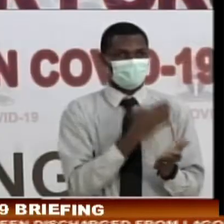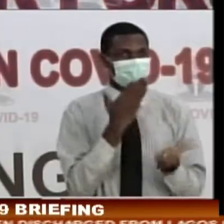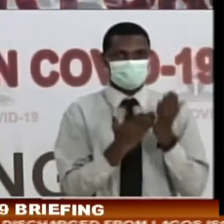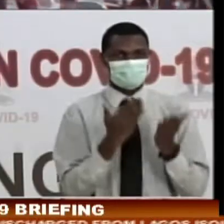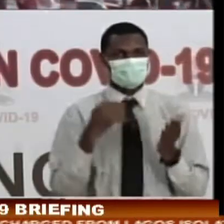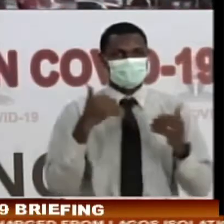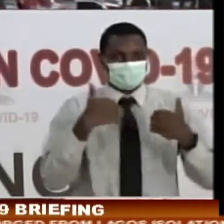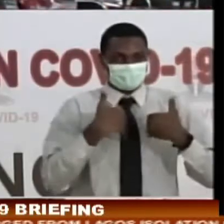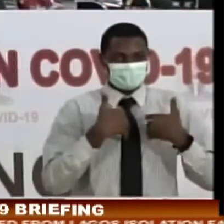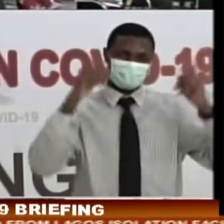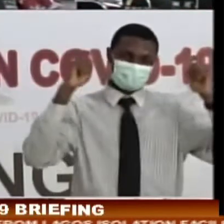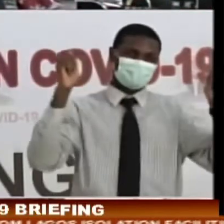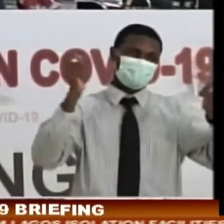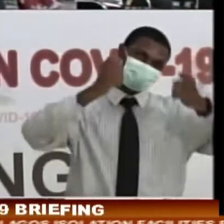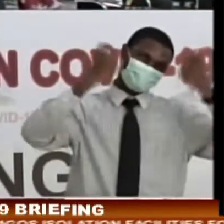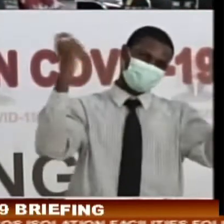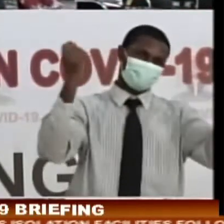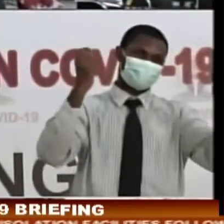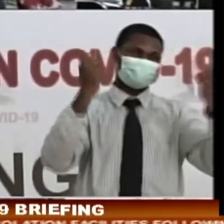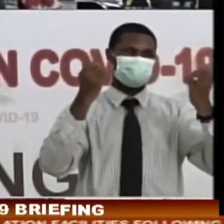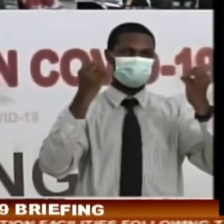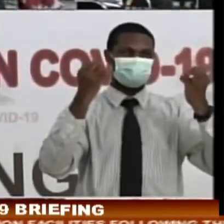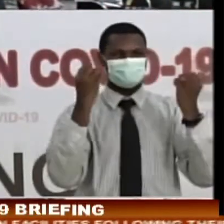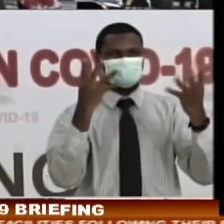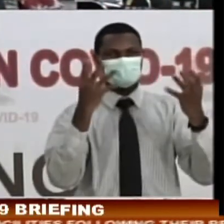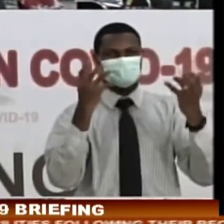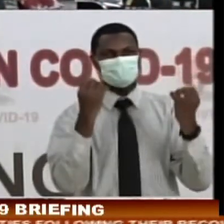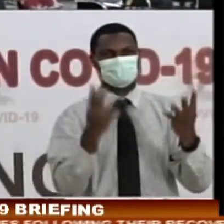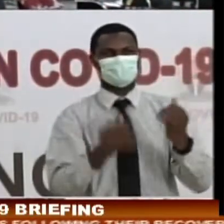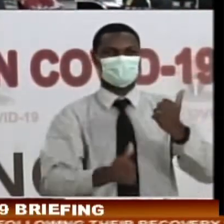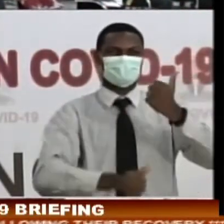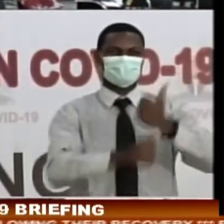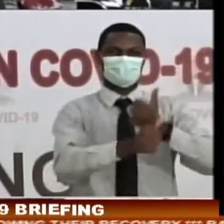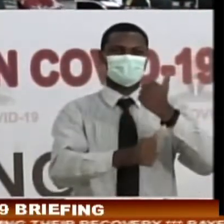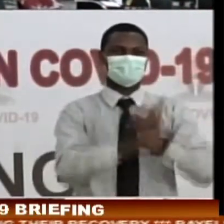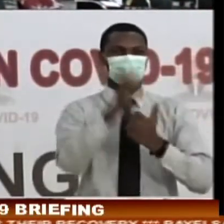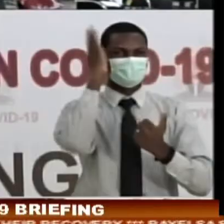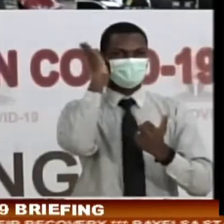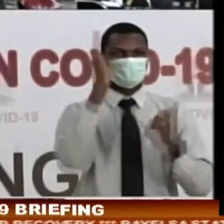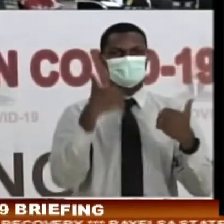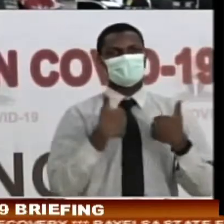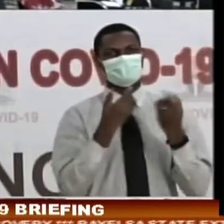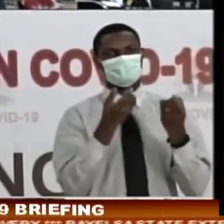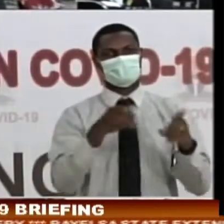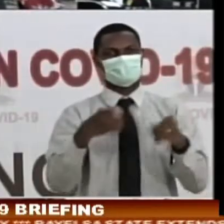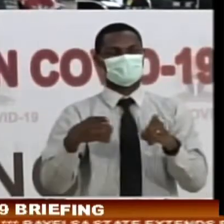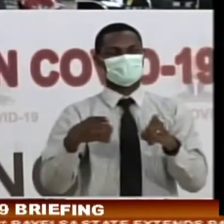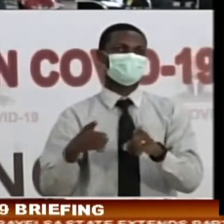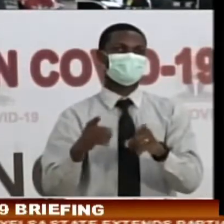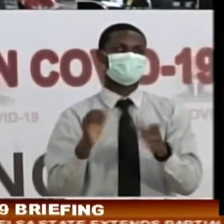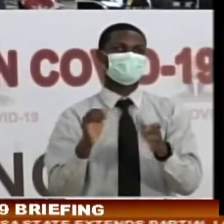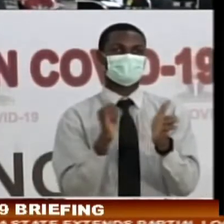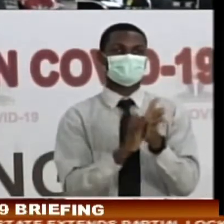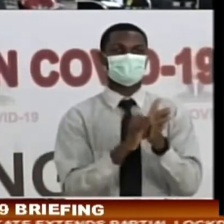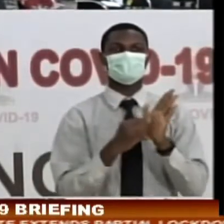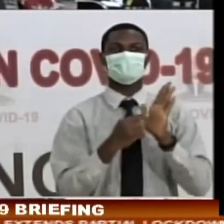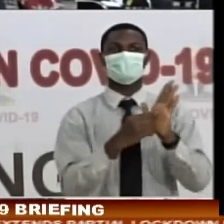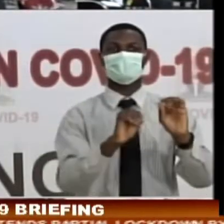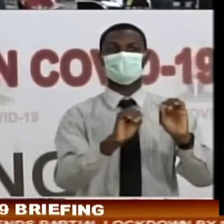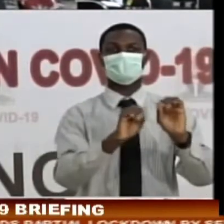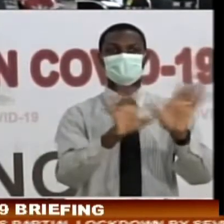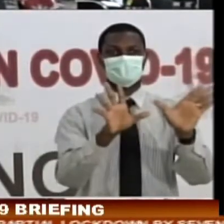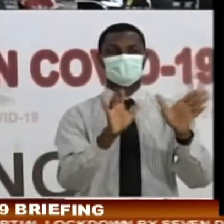potent grave self-inflicted danger this fact has made